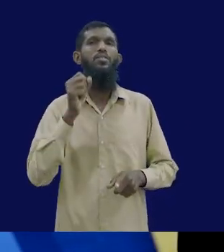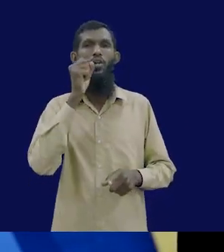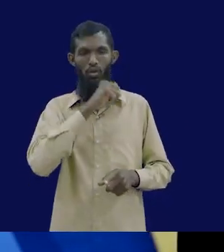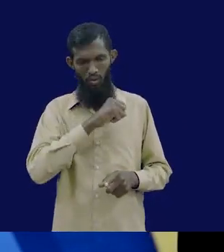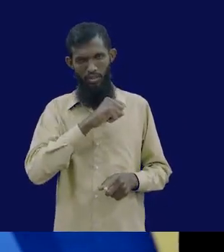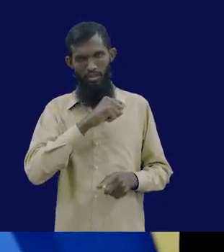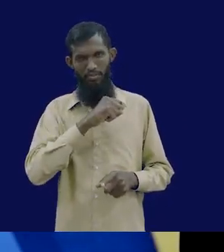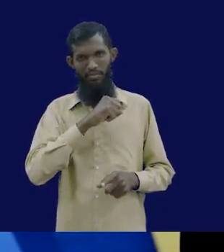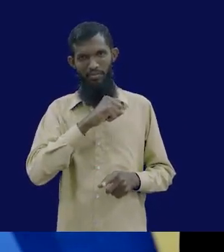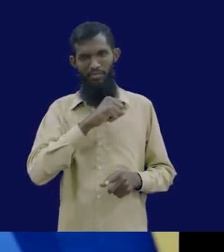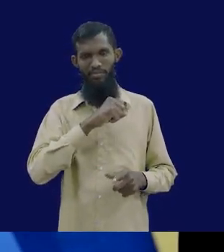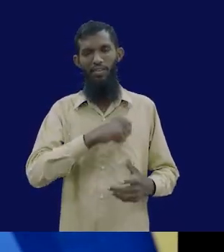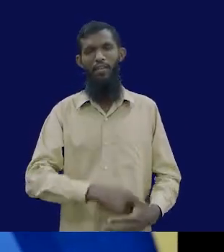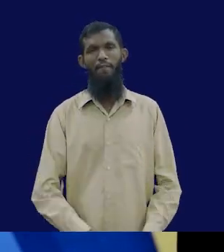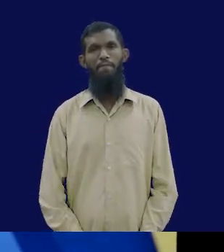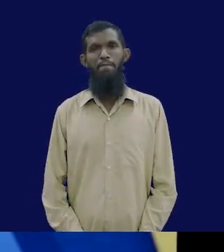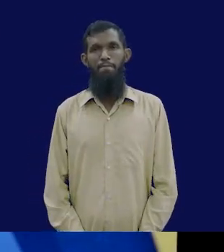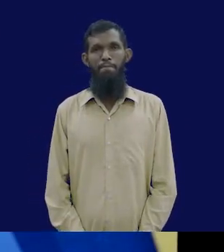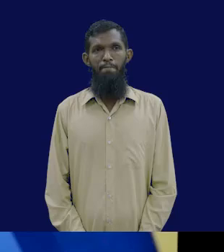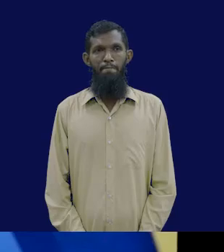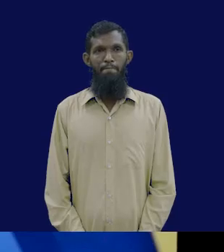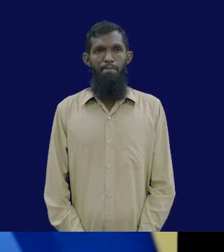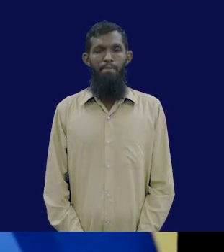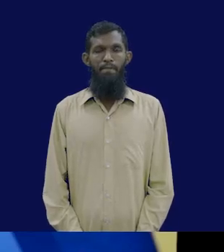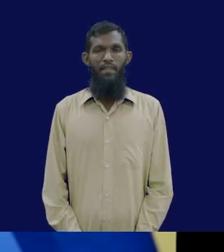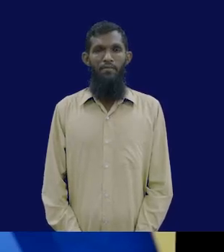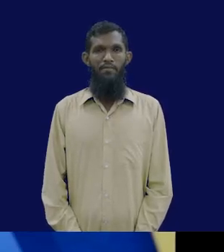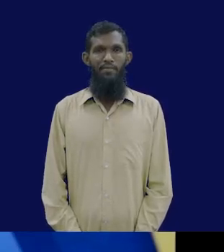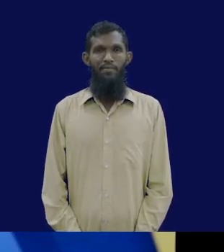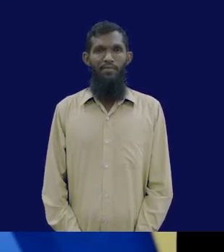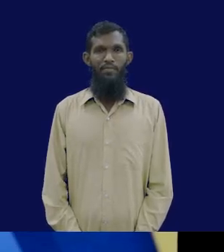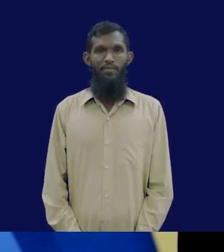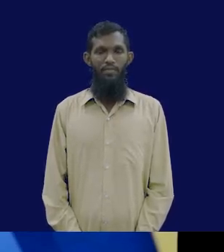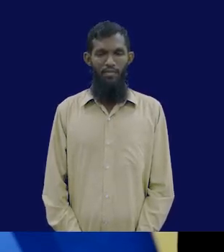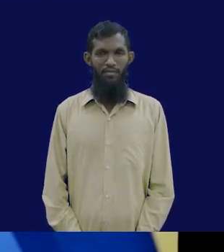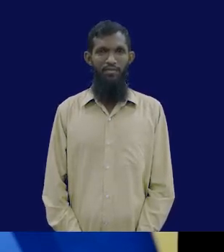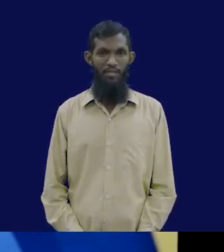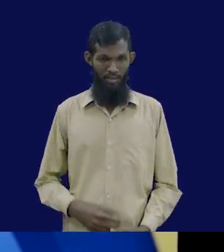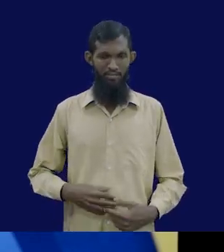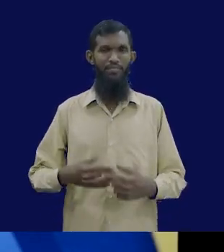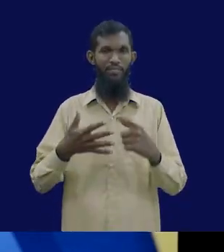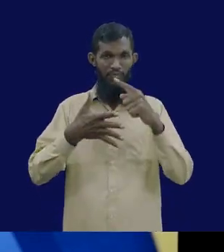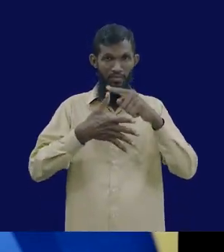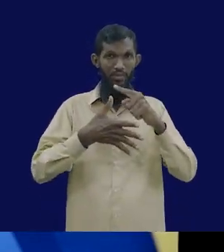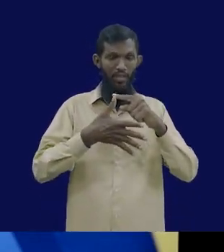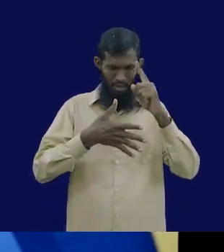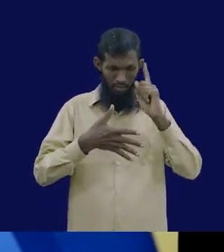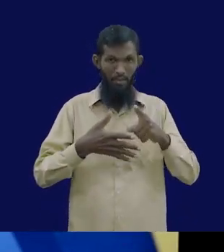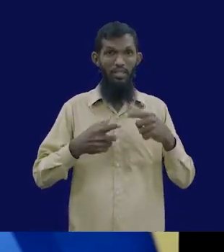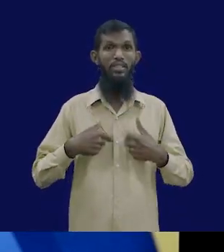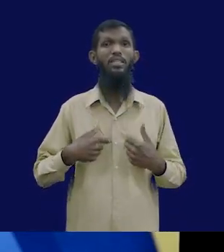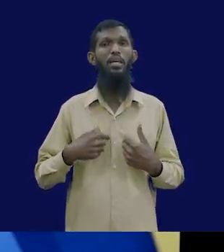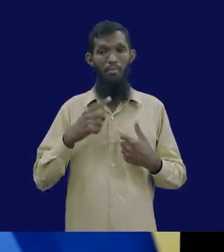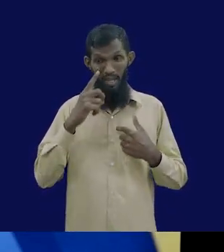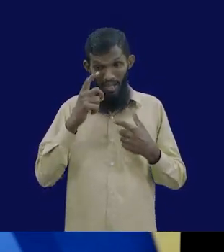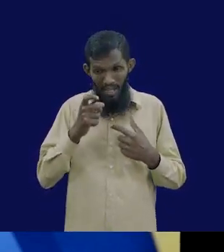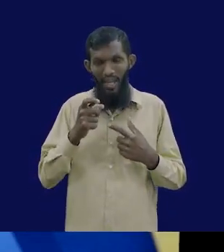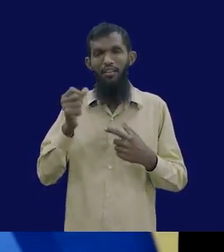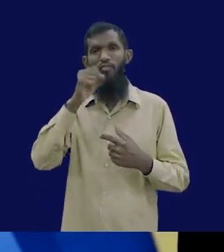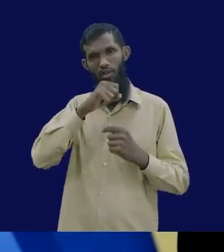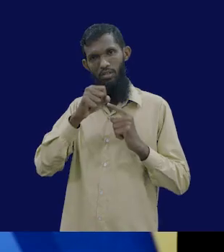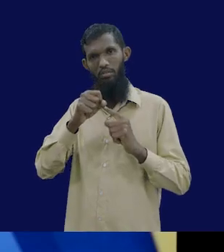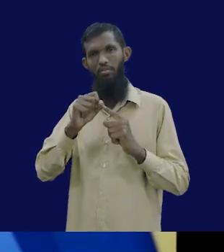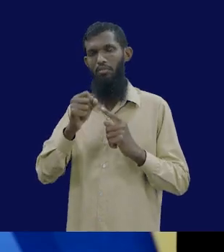city, then it's obligatory upon him to observe fasting. And also he must have the ability to fast, meaning he should not be